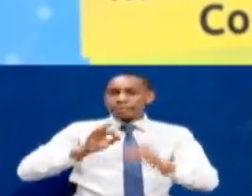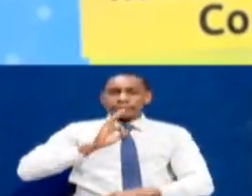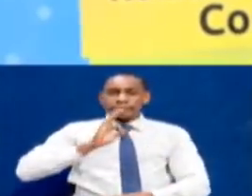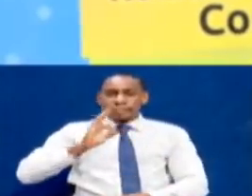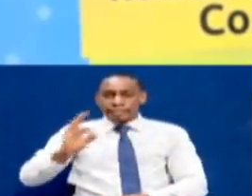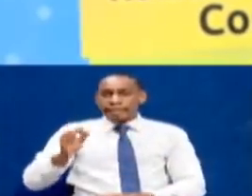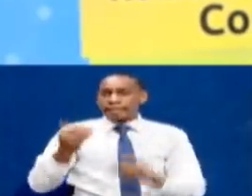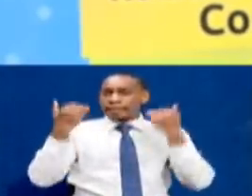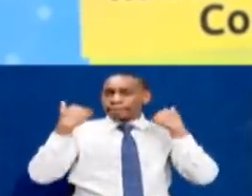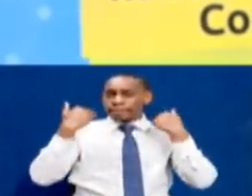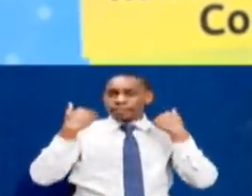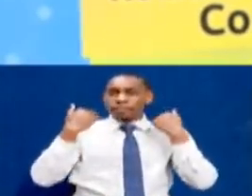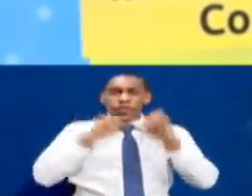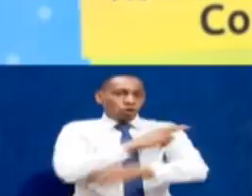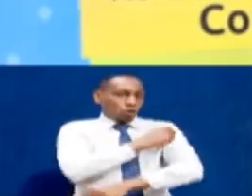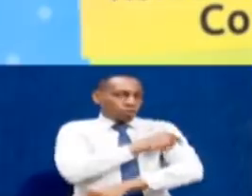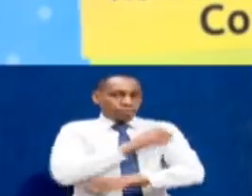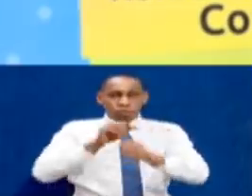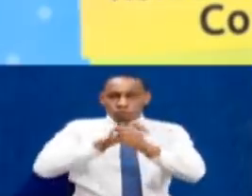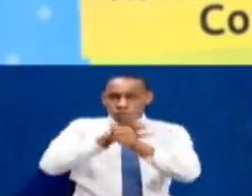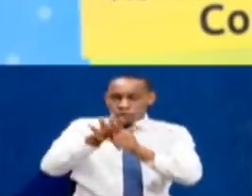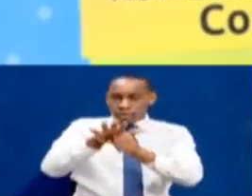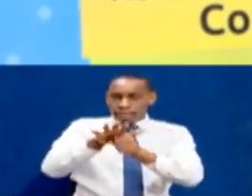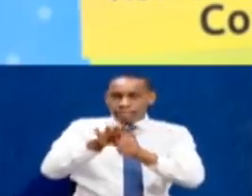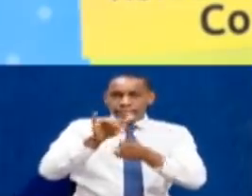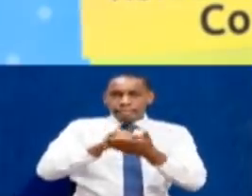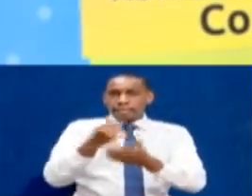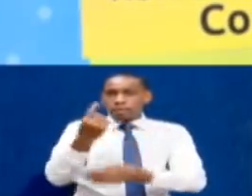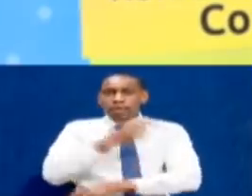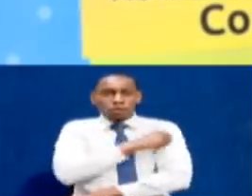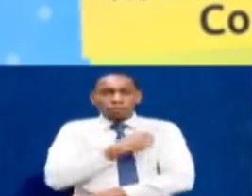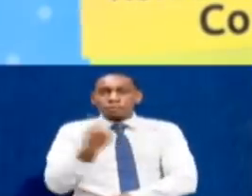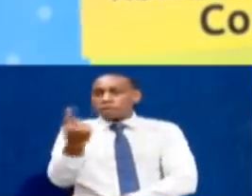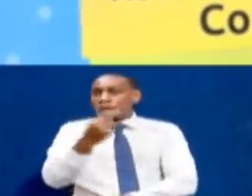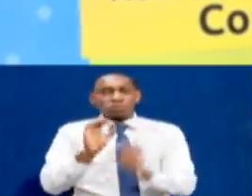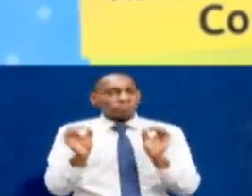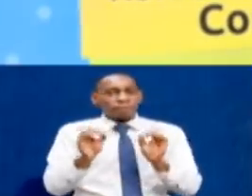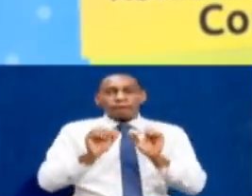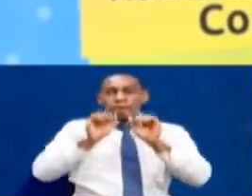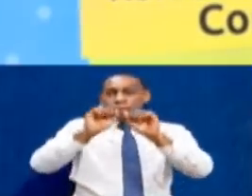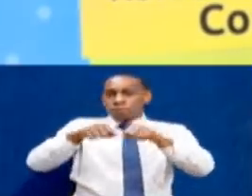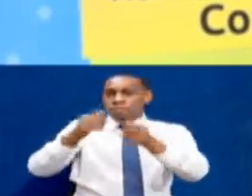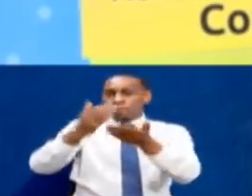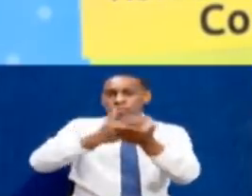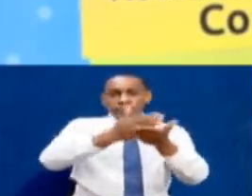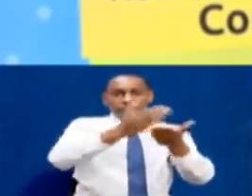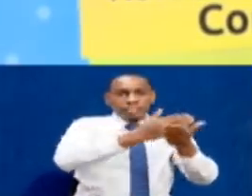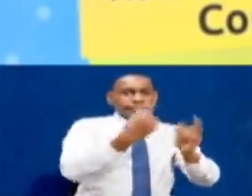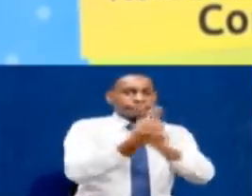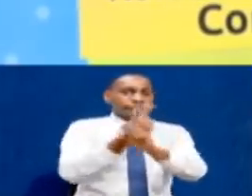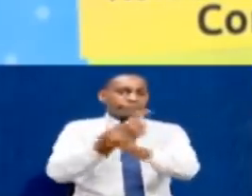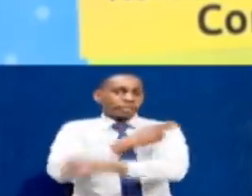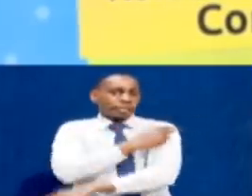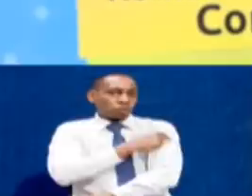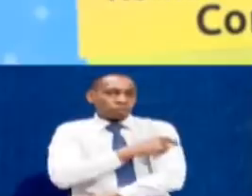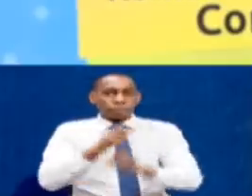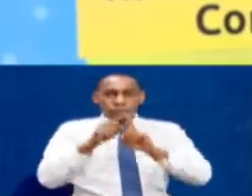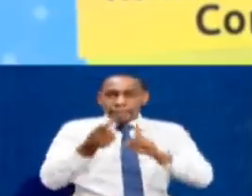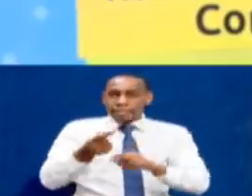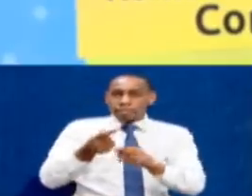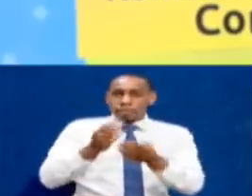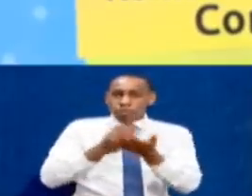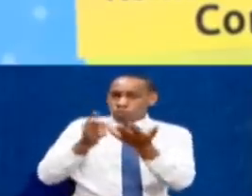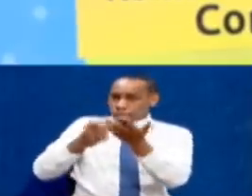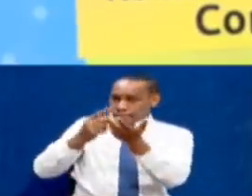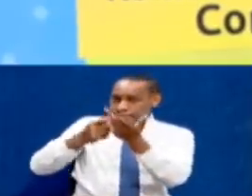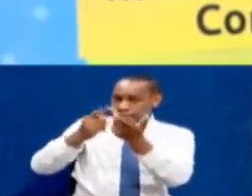300-bed facility for COVID-19. Now, this doesn't have to be one facility. It can be divided into several facilities, but add up to